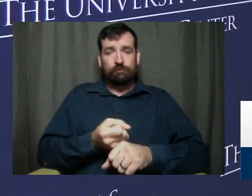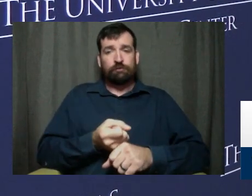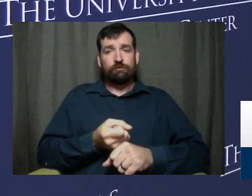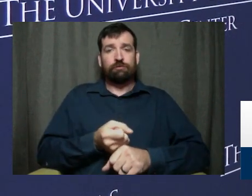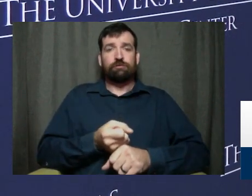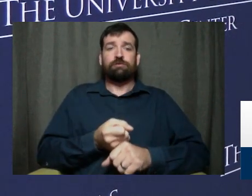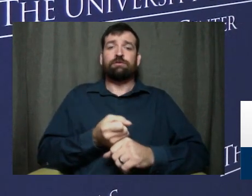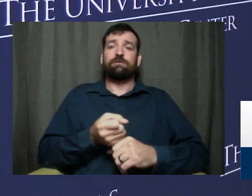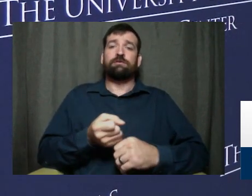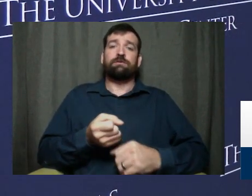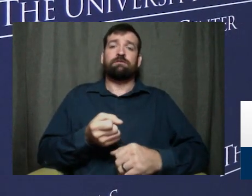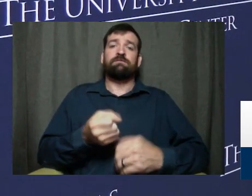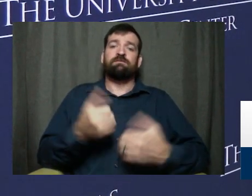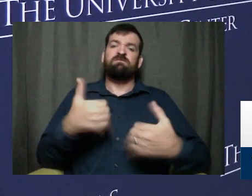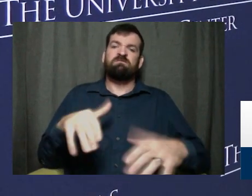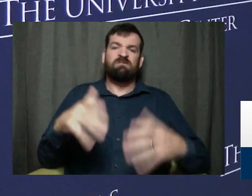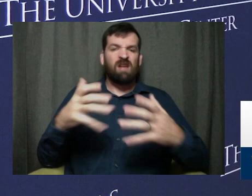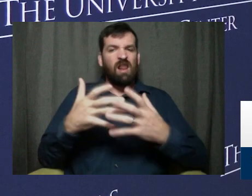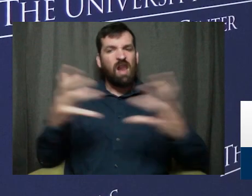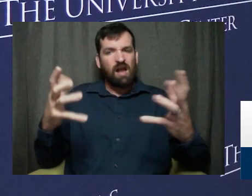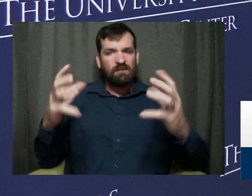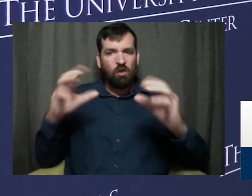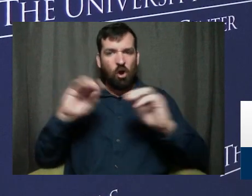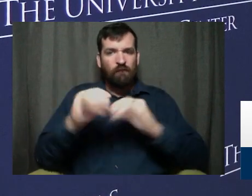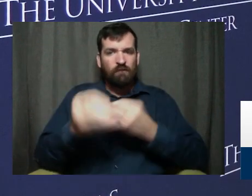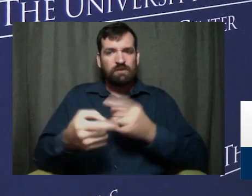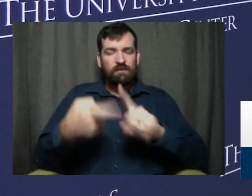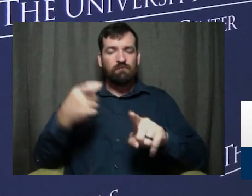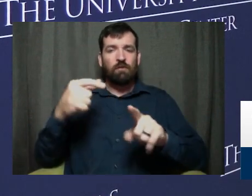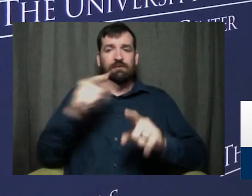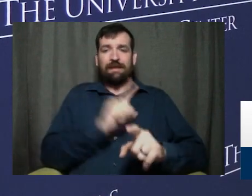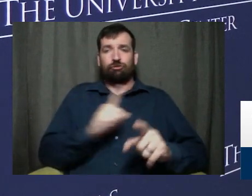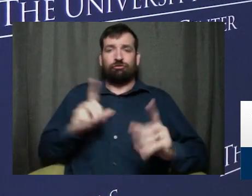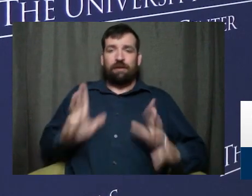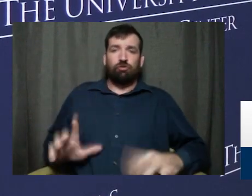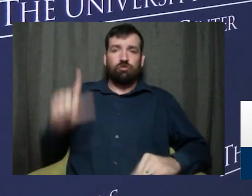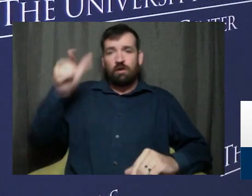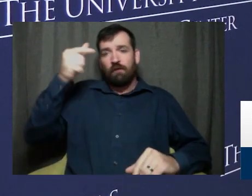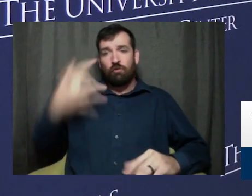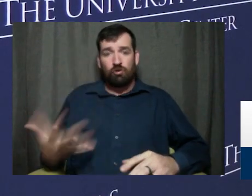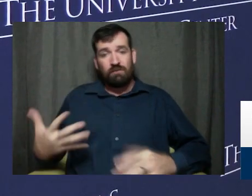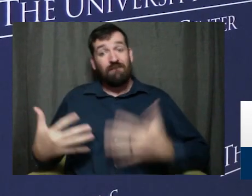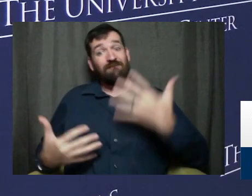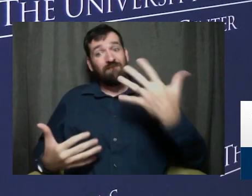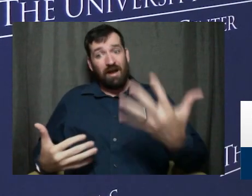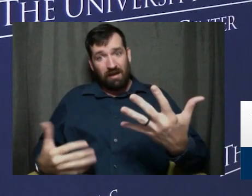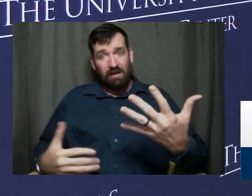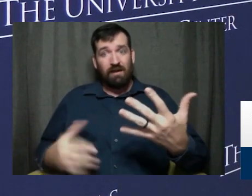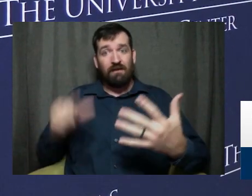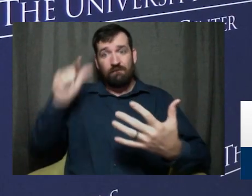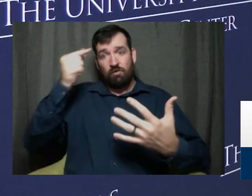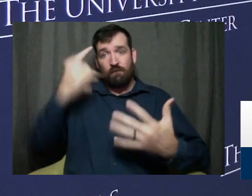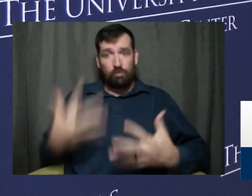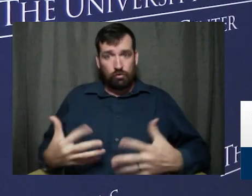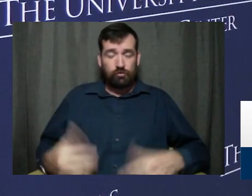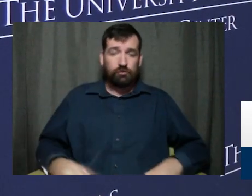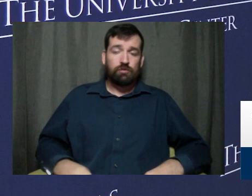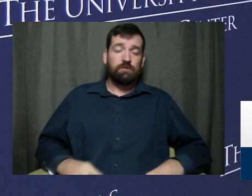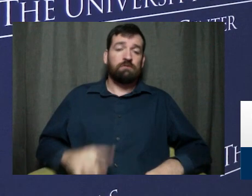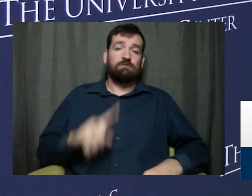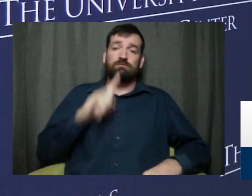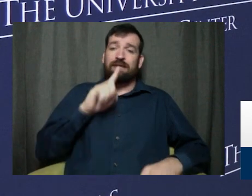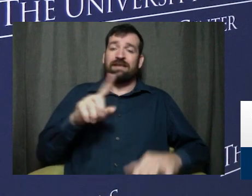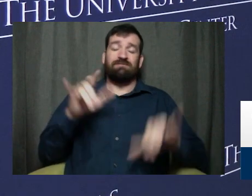of offices for the legislators and the governors, 5 governors, and really almost